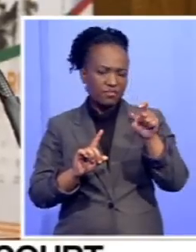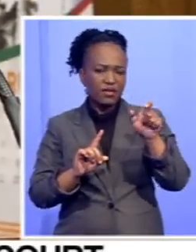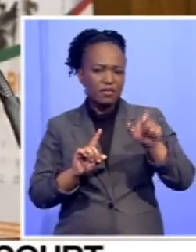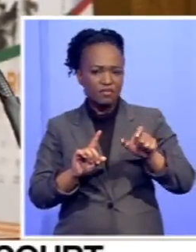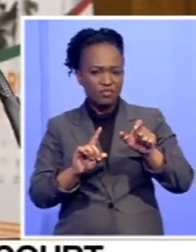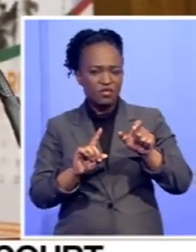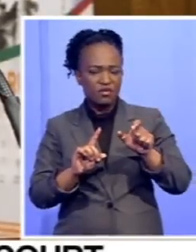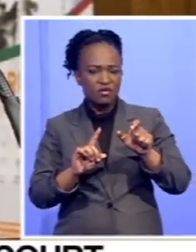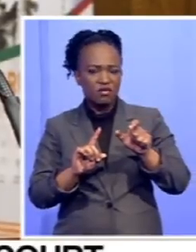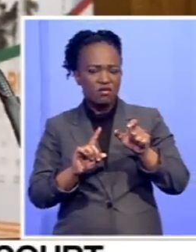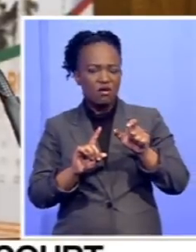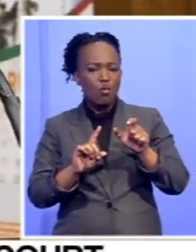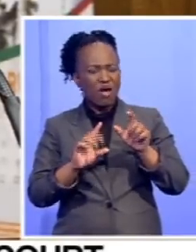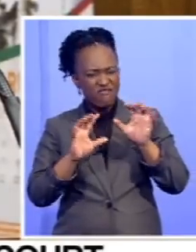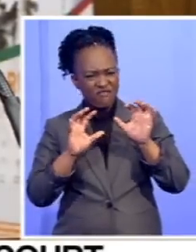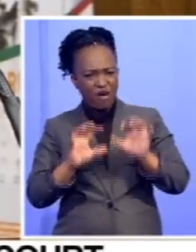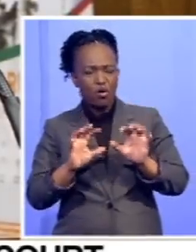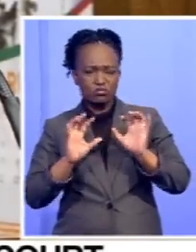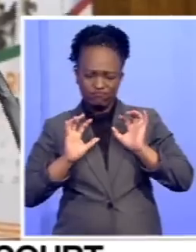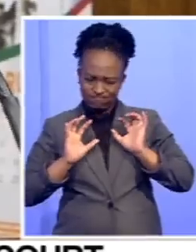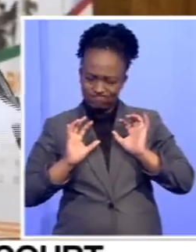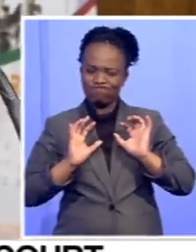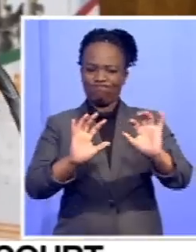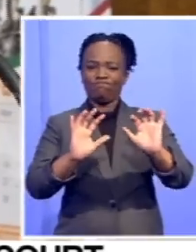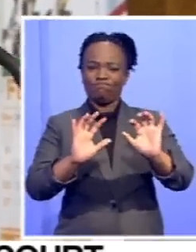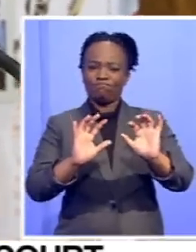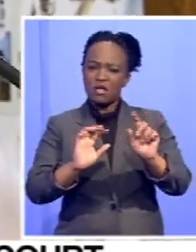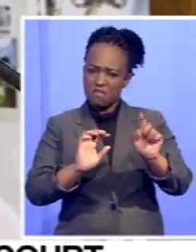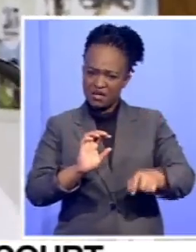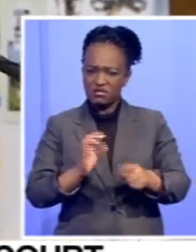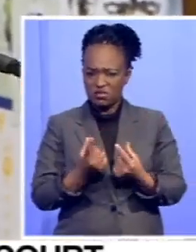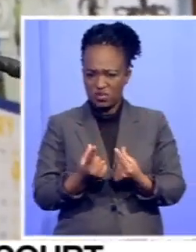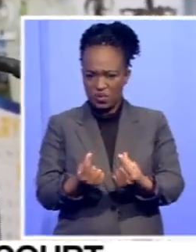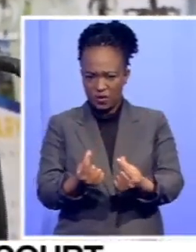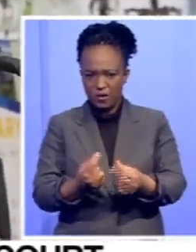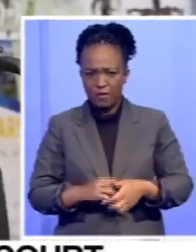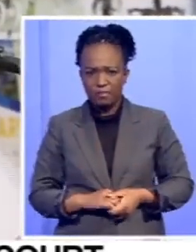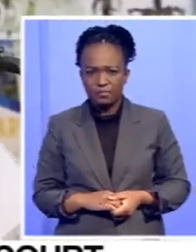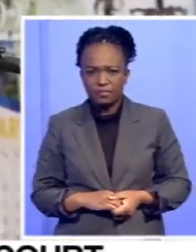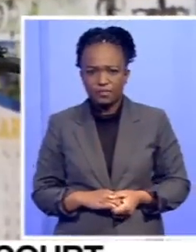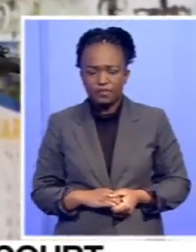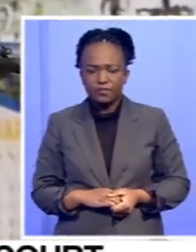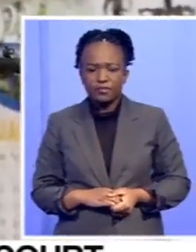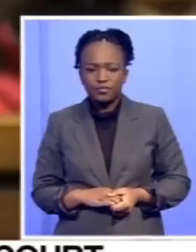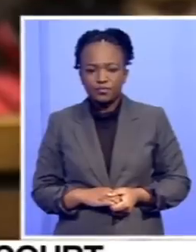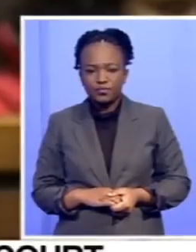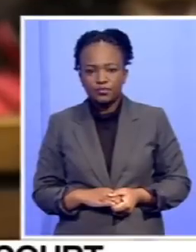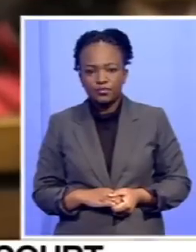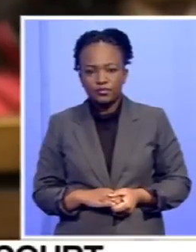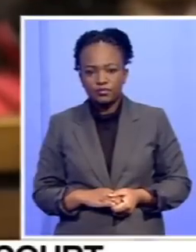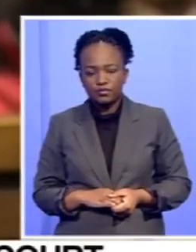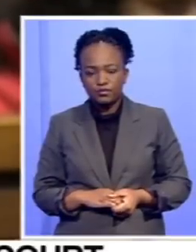is immediately to be applied to him or her. Elements of